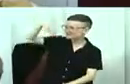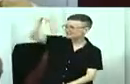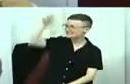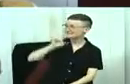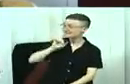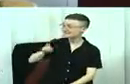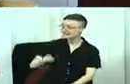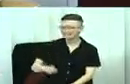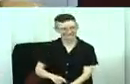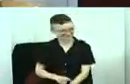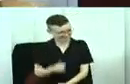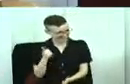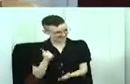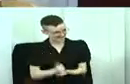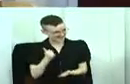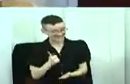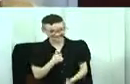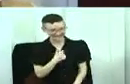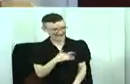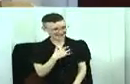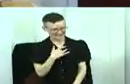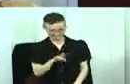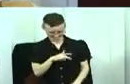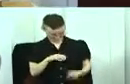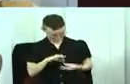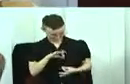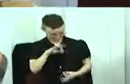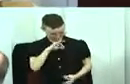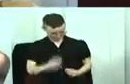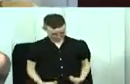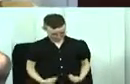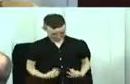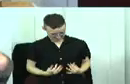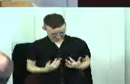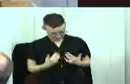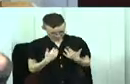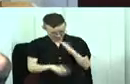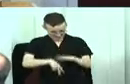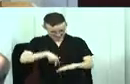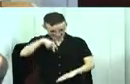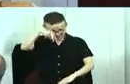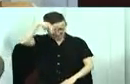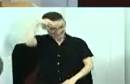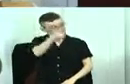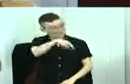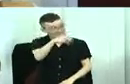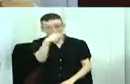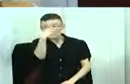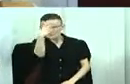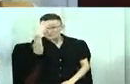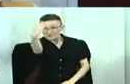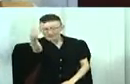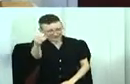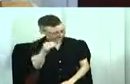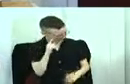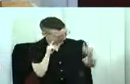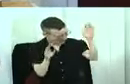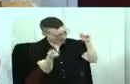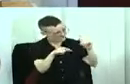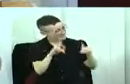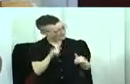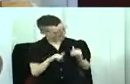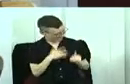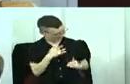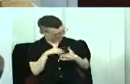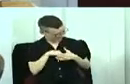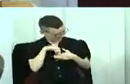Christ is risen indeed! Amen. I feel the spirit of resurrection, and as you head out into the world, may you too take that feeling in that spirit of